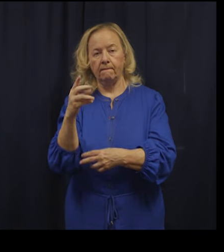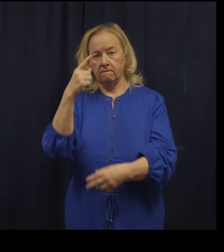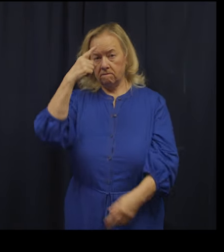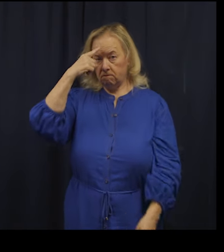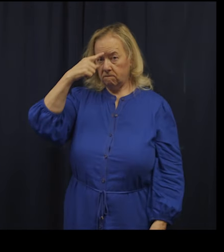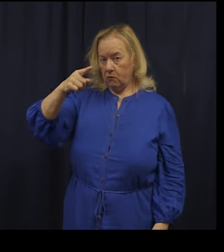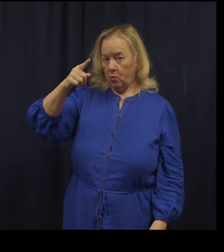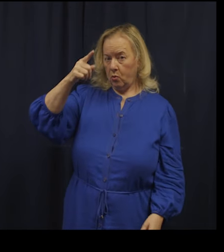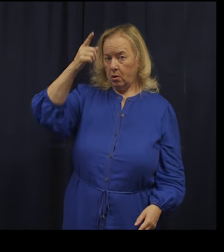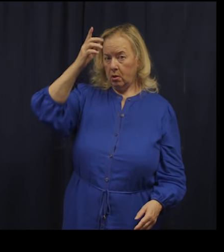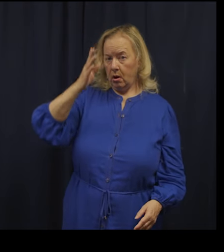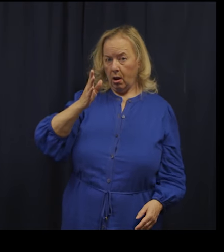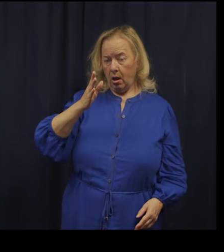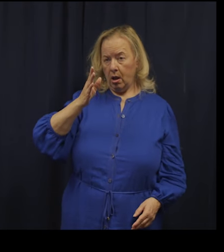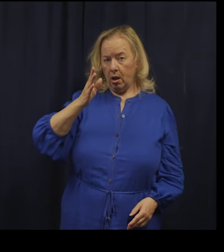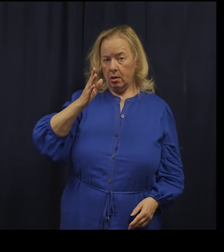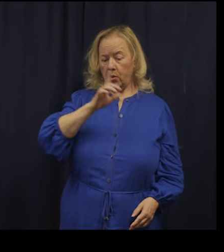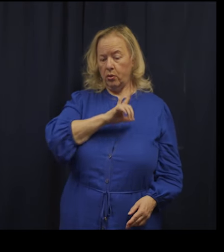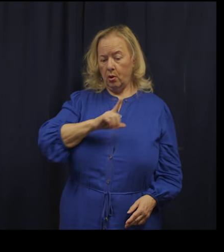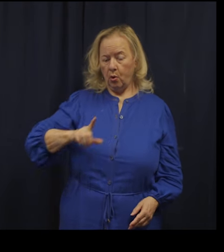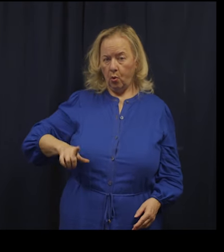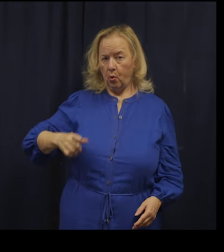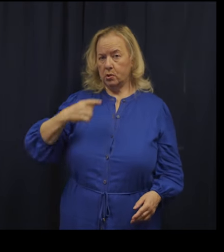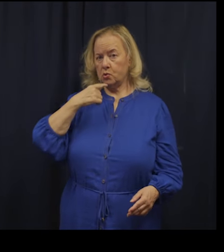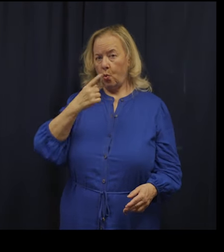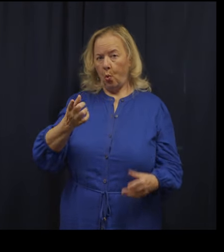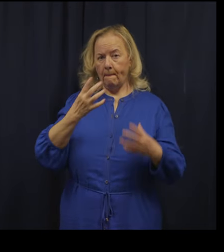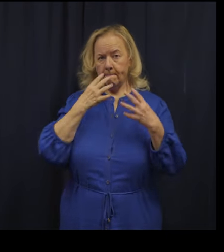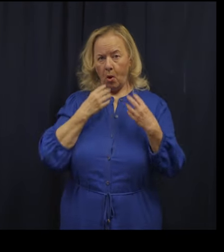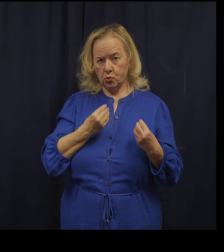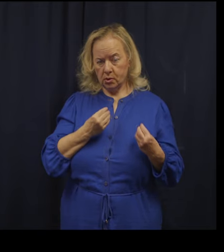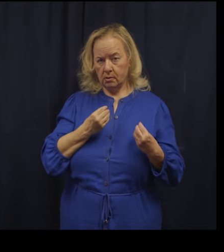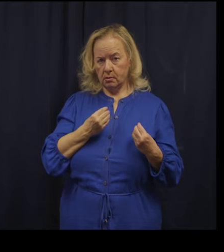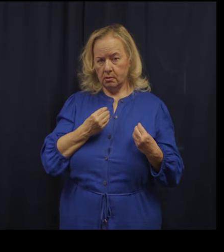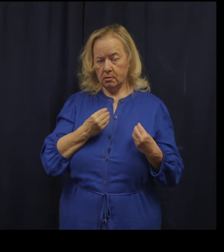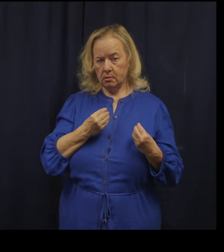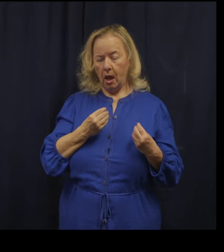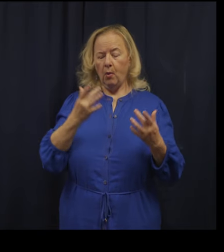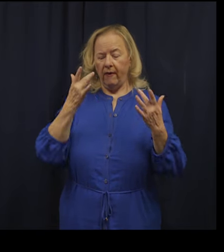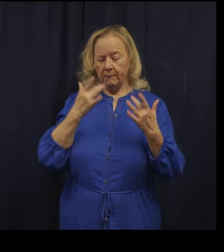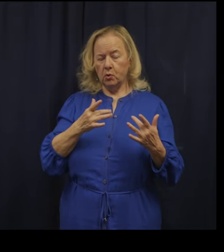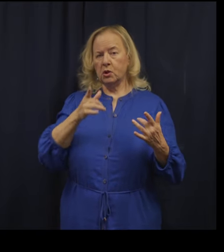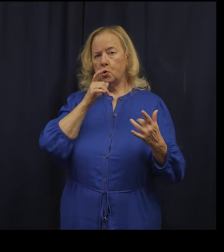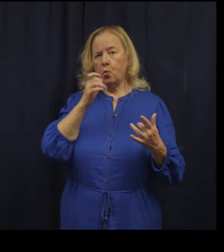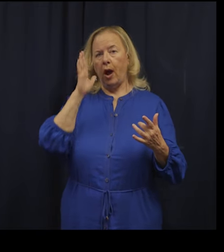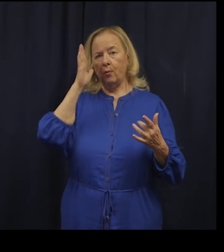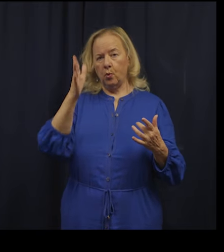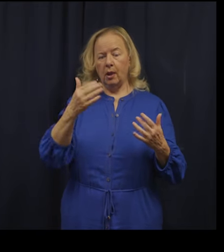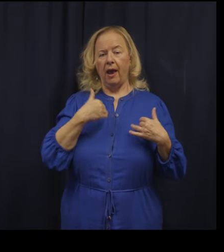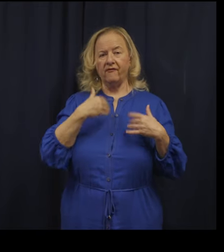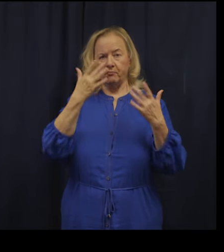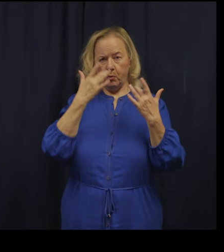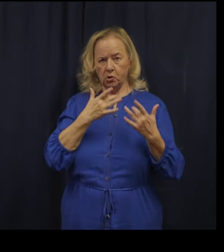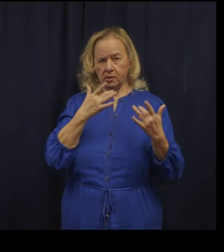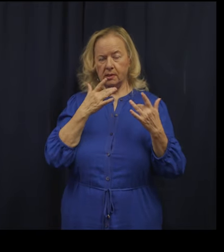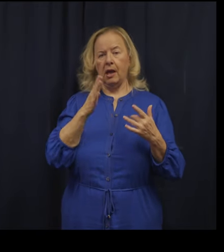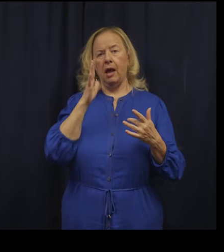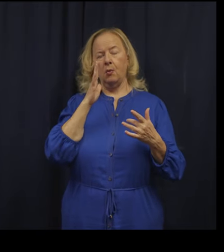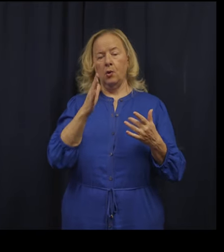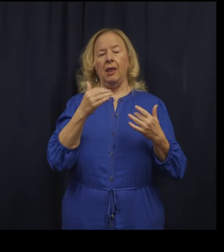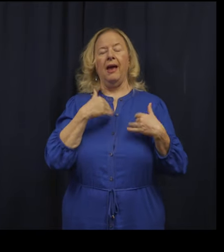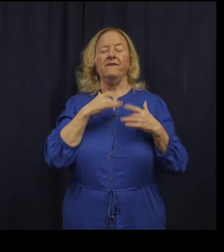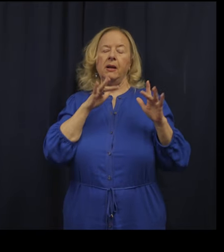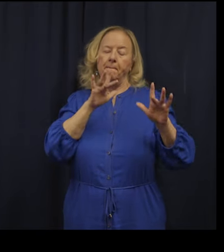For God, the Lord, said to Moses, I will have mercy on whom I will have mercy. I will